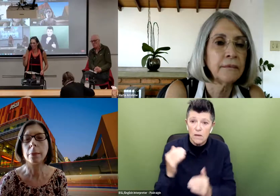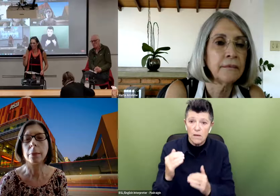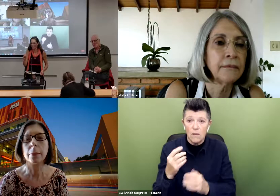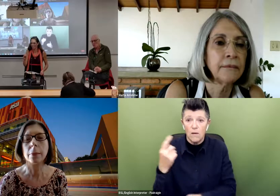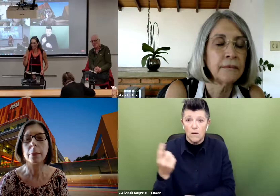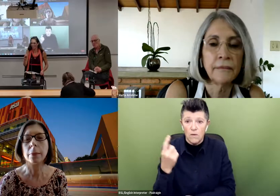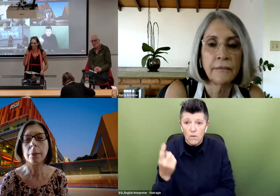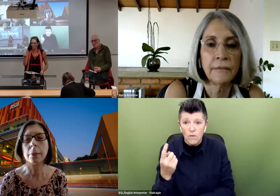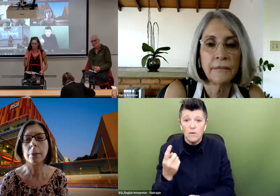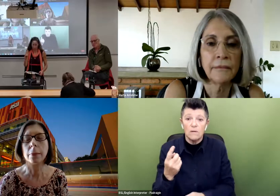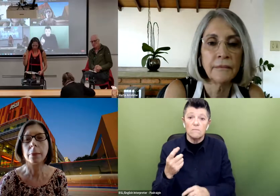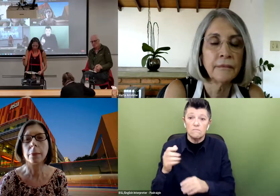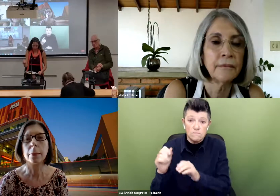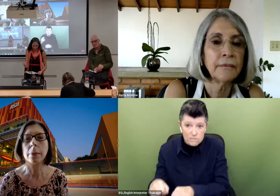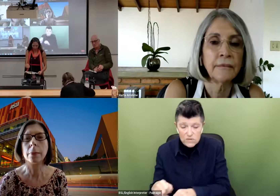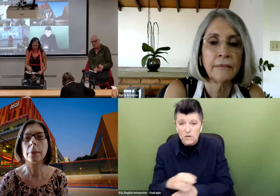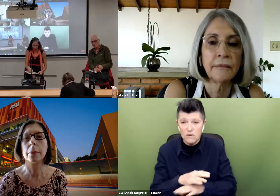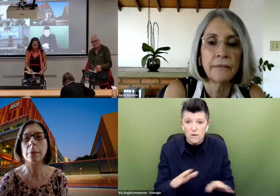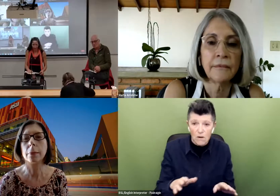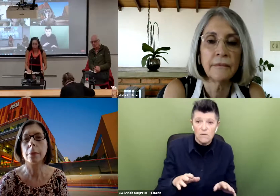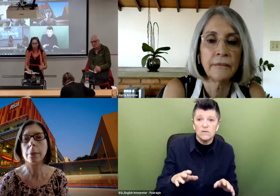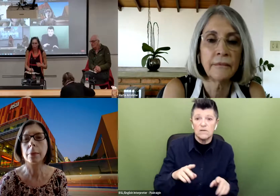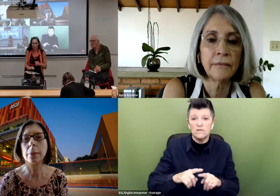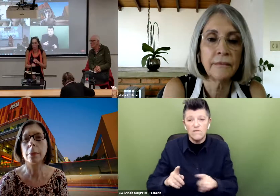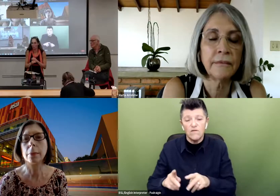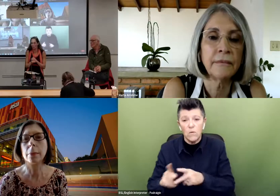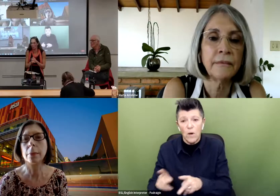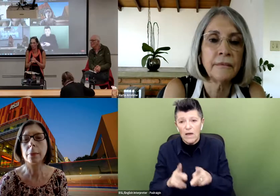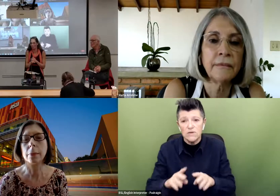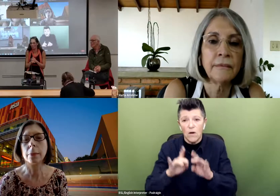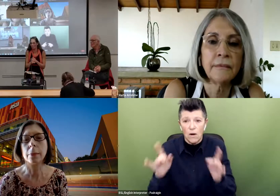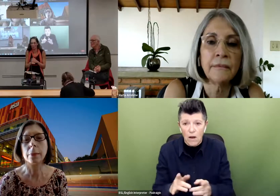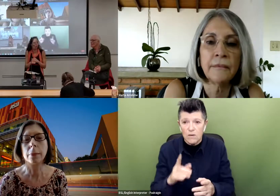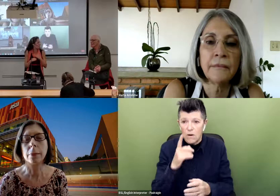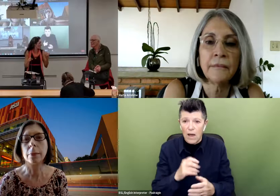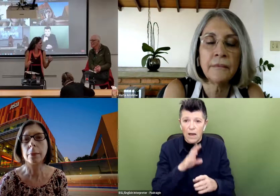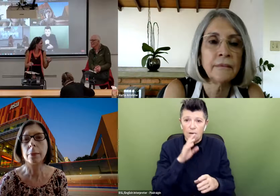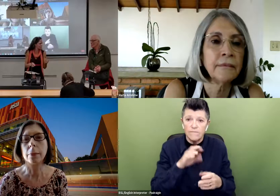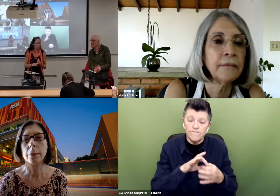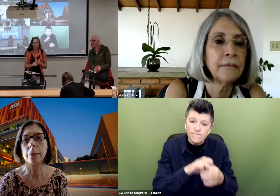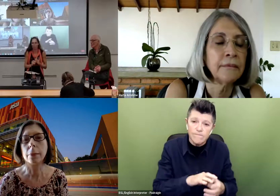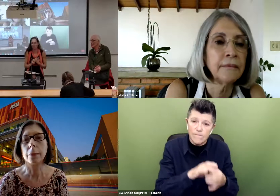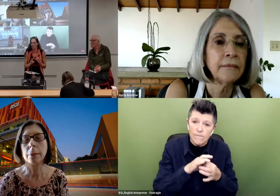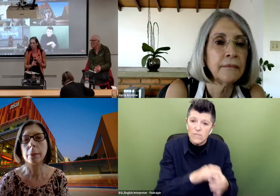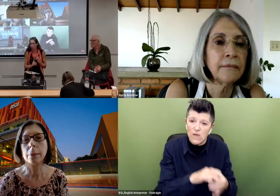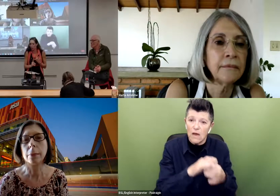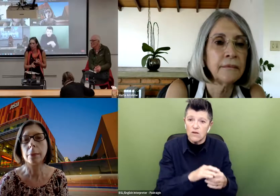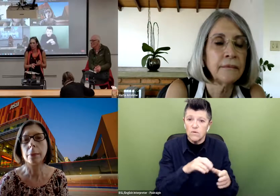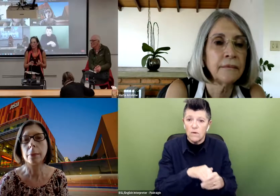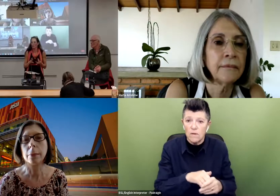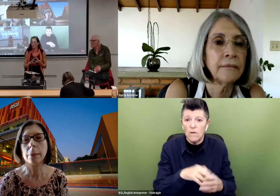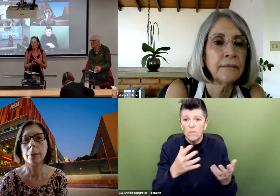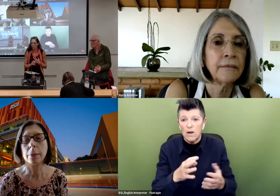different ways online or able to engage with content has all of a sudden become part of all debates, debates around